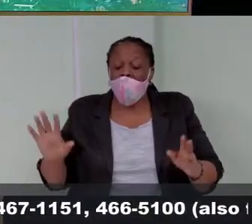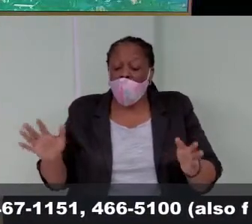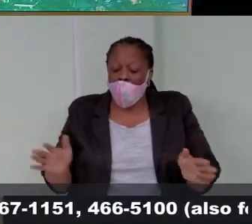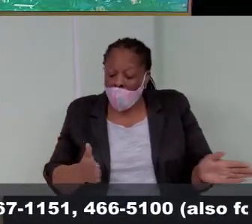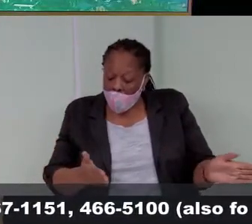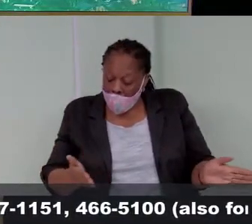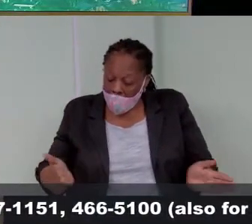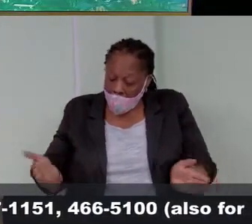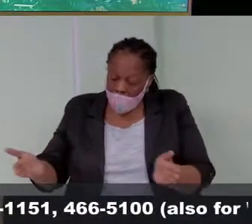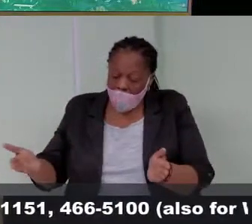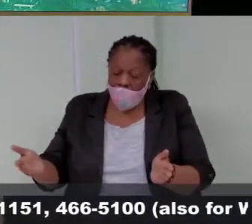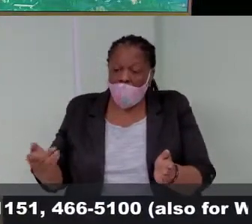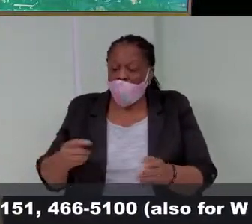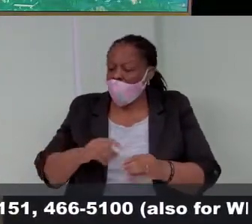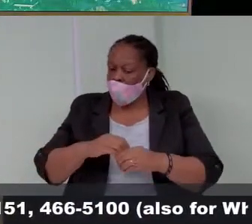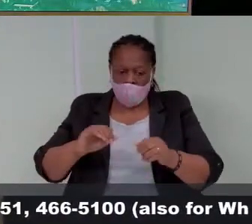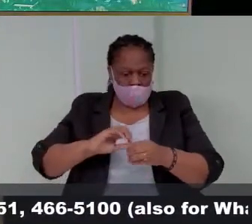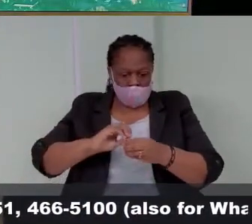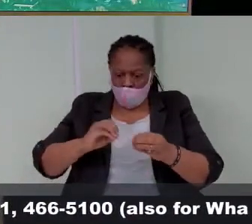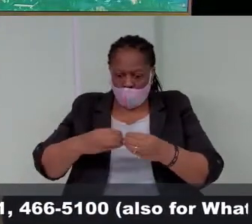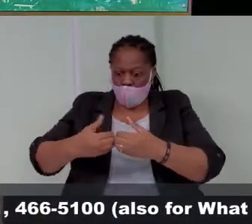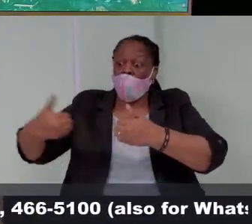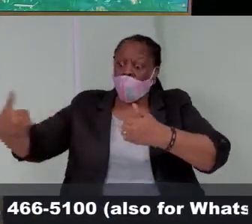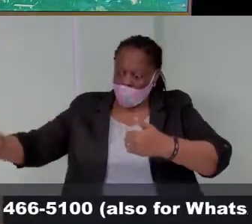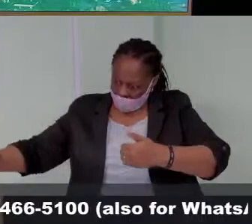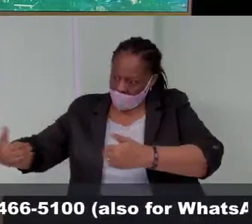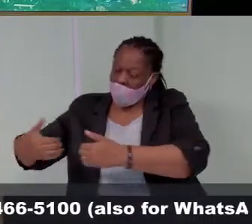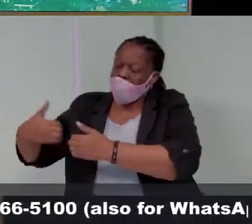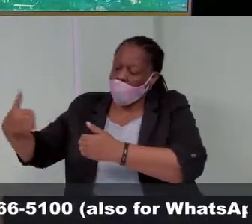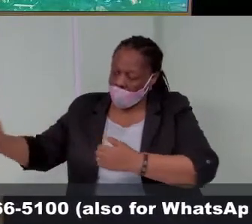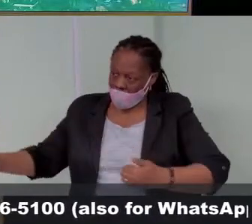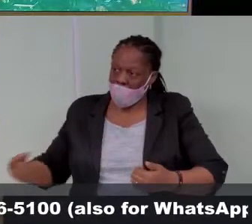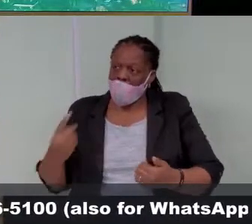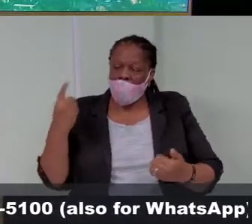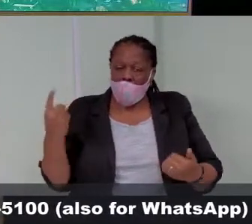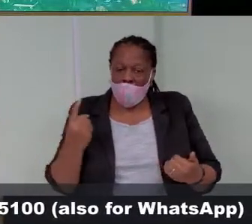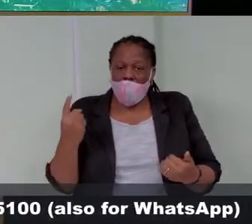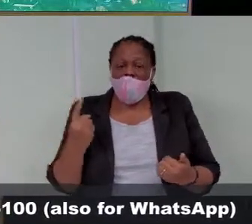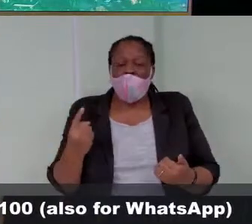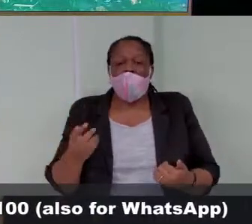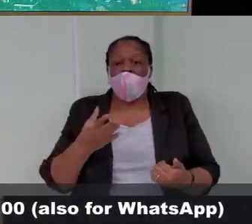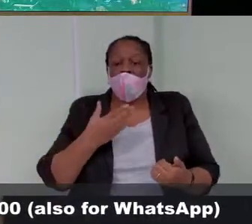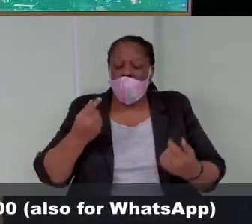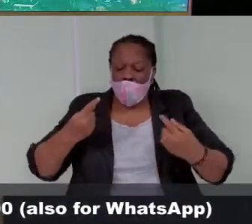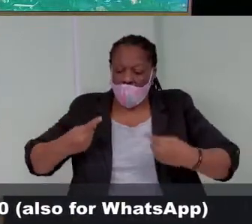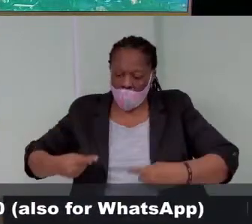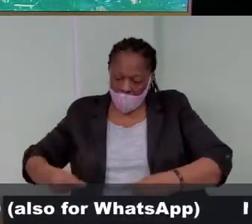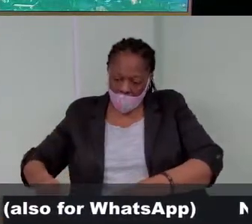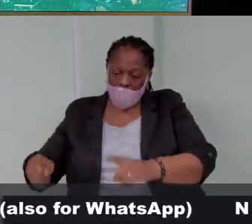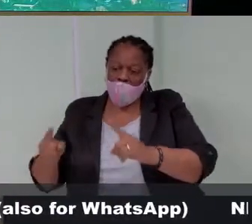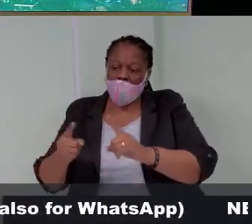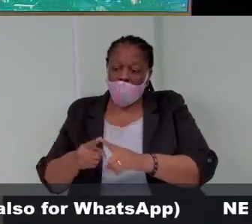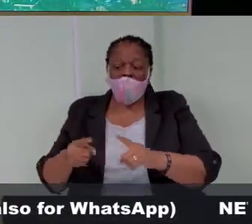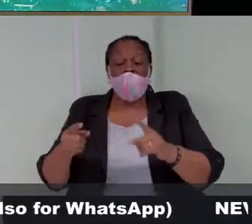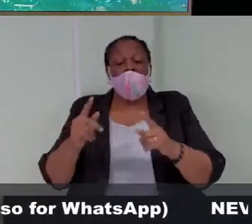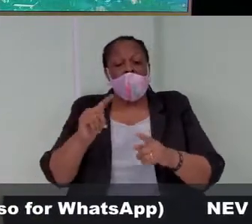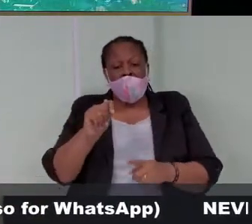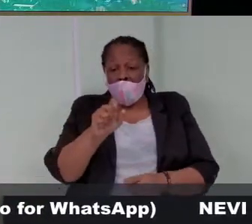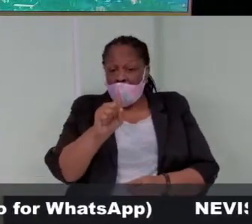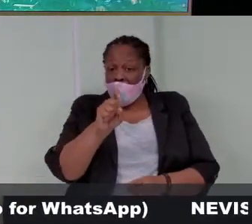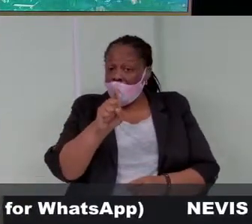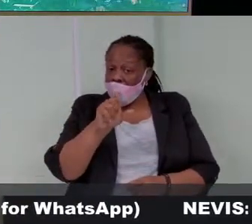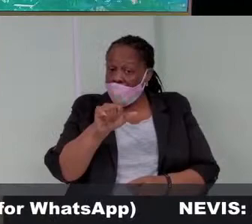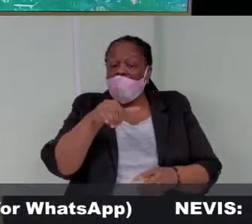as compliance teams, and then they are ushered to COVID-19 certified ground transportation as